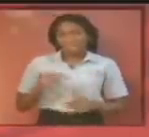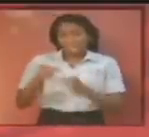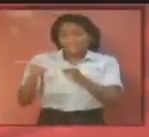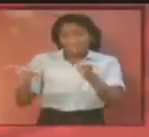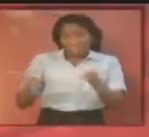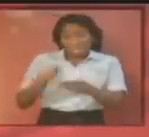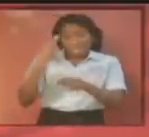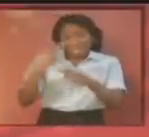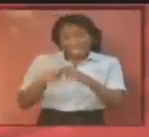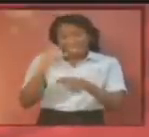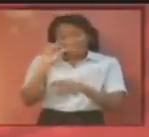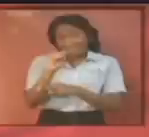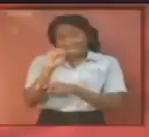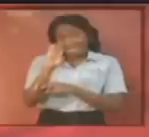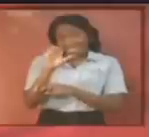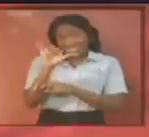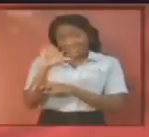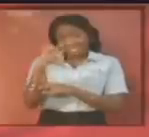what we have here. It was